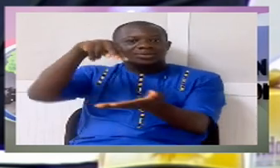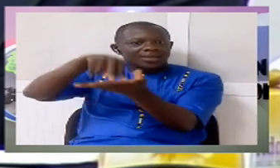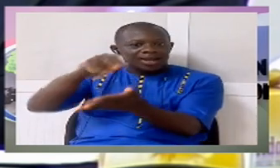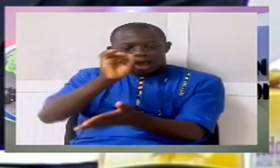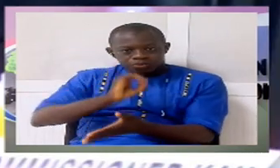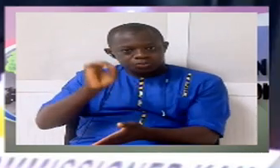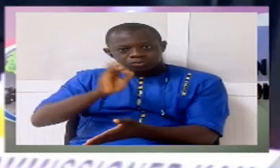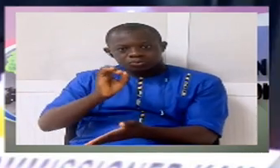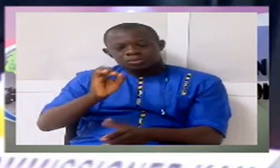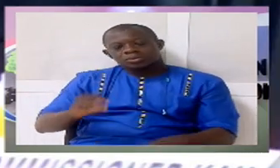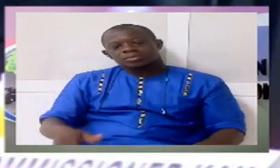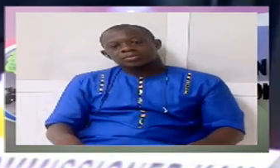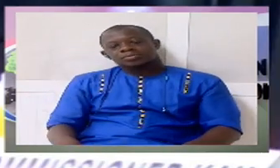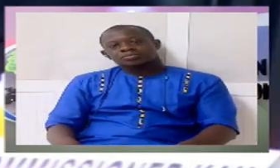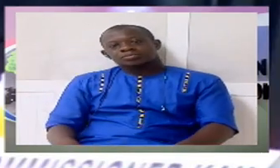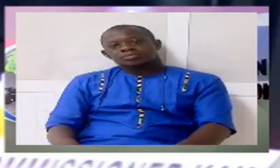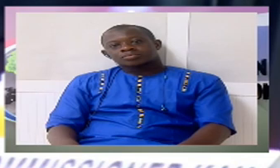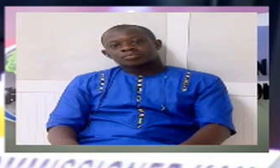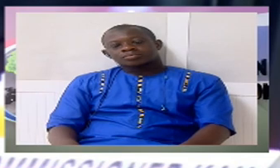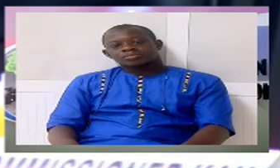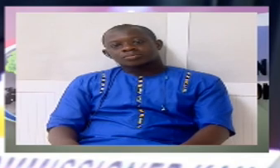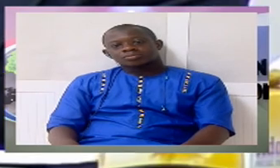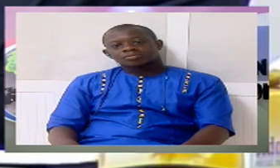woné ne da nga hormal president bi.